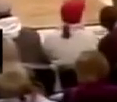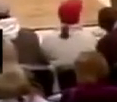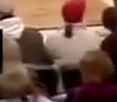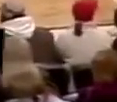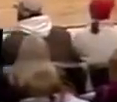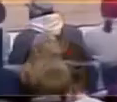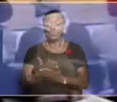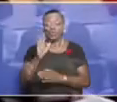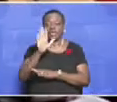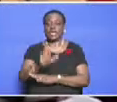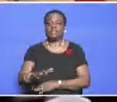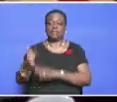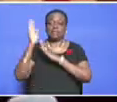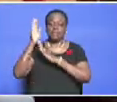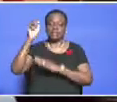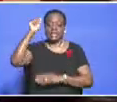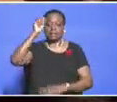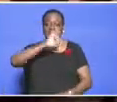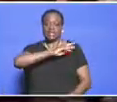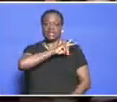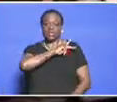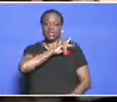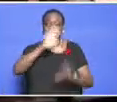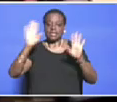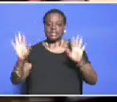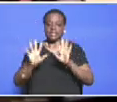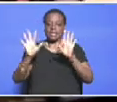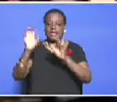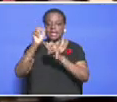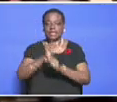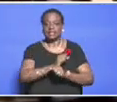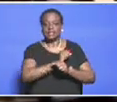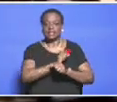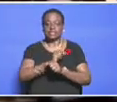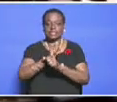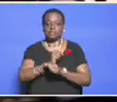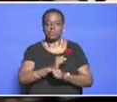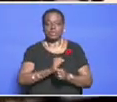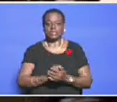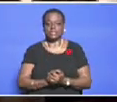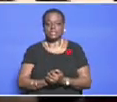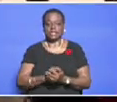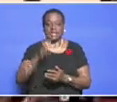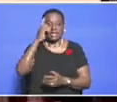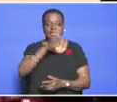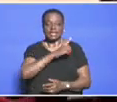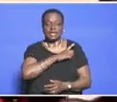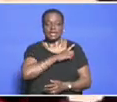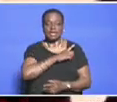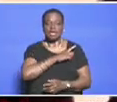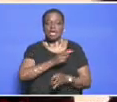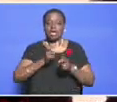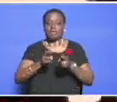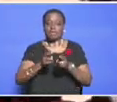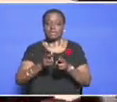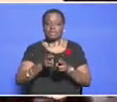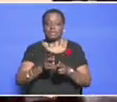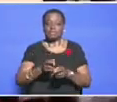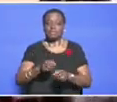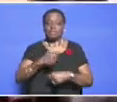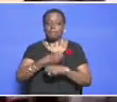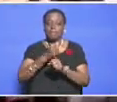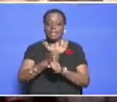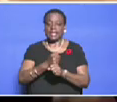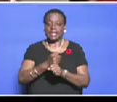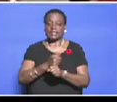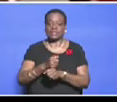Good evening, Bahamas. I'm Amajal Knowles with your Sunday Sports. Phoenix Suns center DeAndre Ayton continues to make his case for the top rookie in the league the